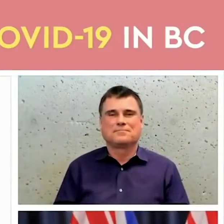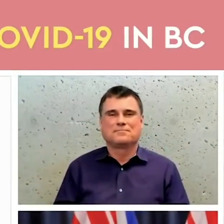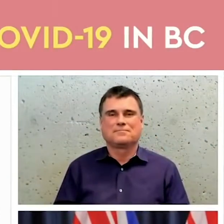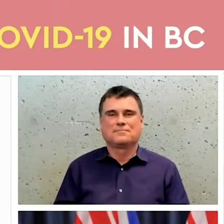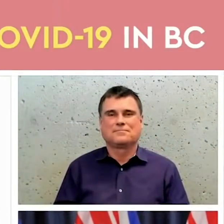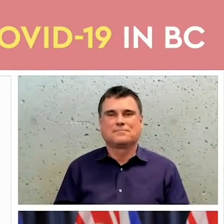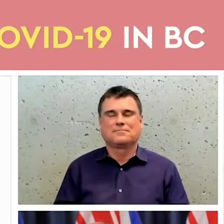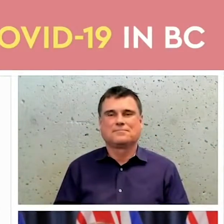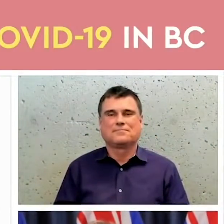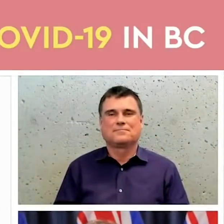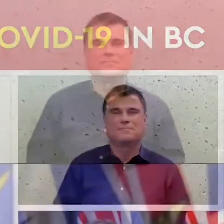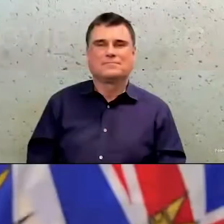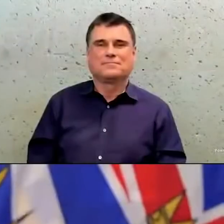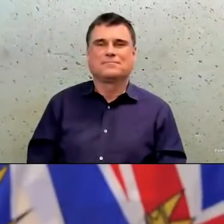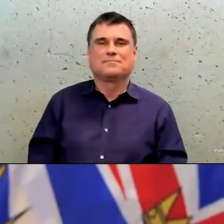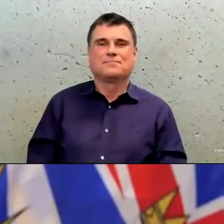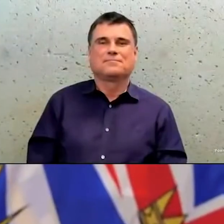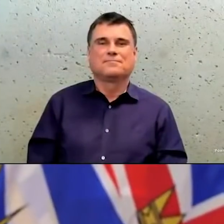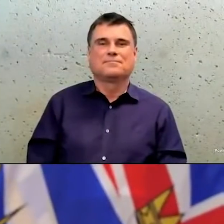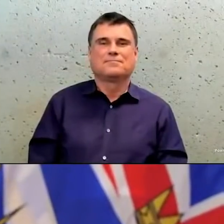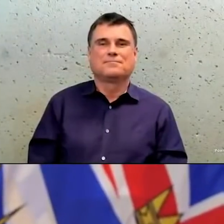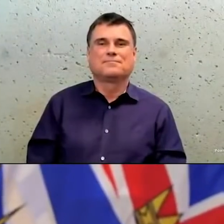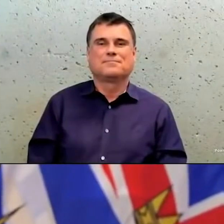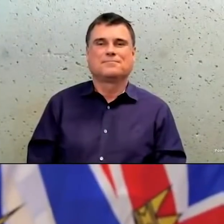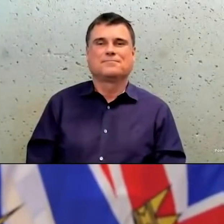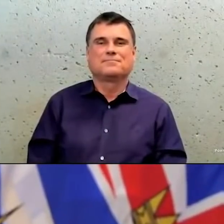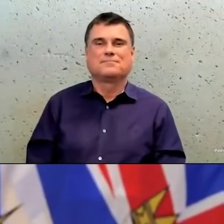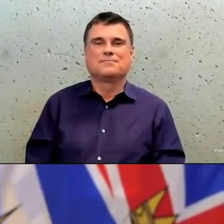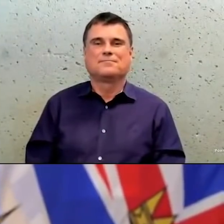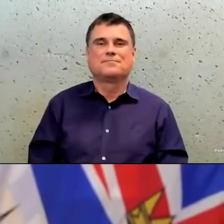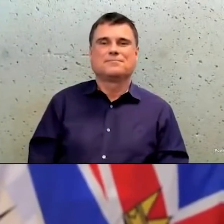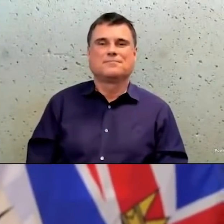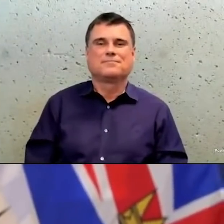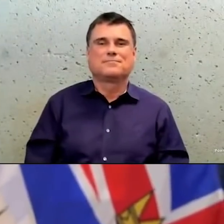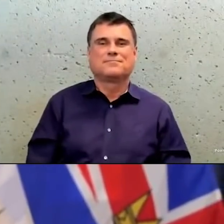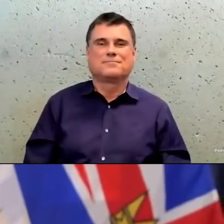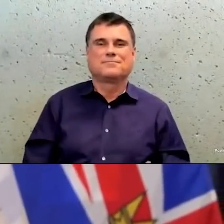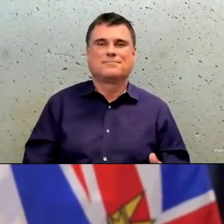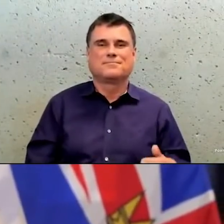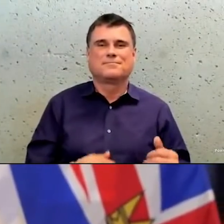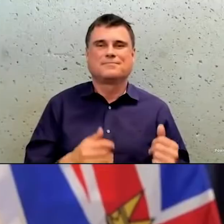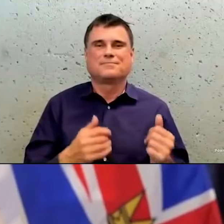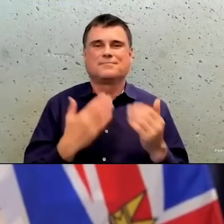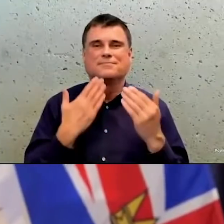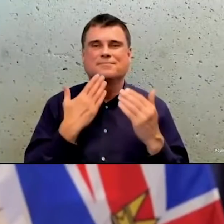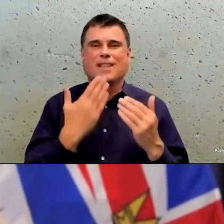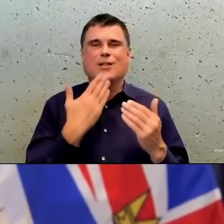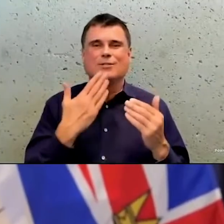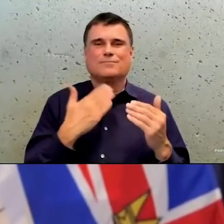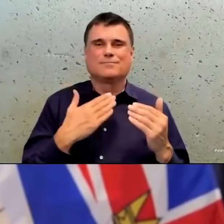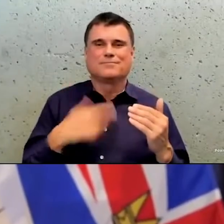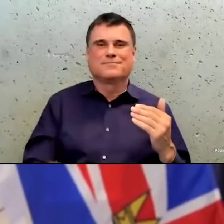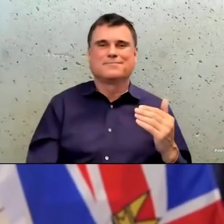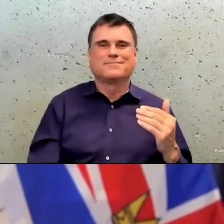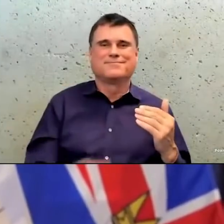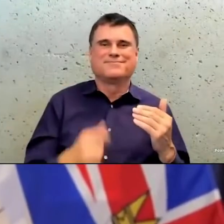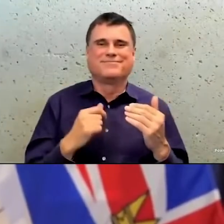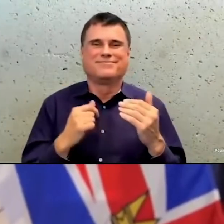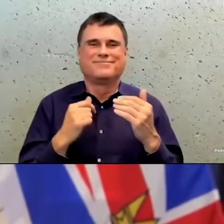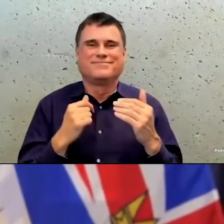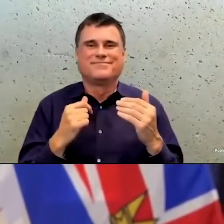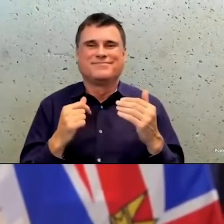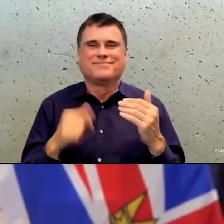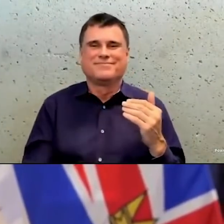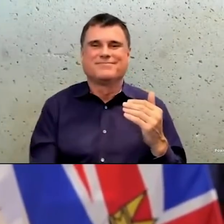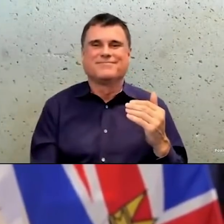Thank you, Dr. Ballem. Thank you, Dr. Henry. Just a few updates as part of our regular Tuesday updates, and then we'll